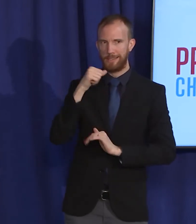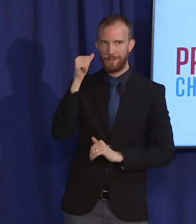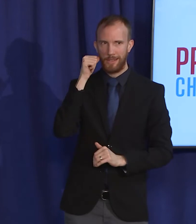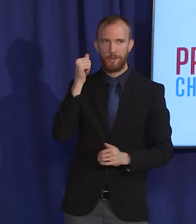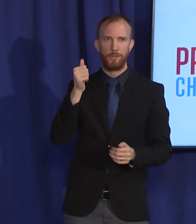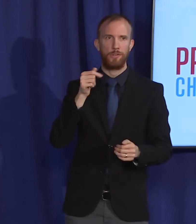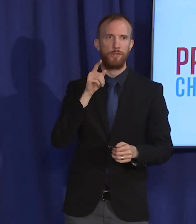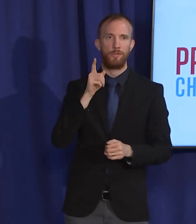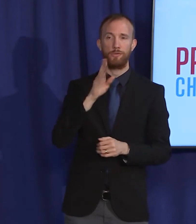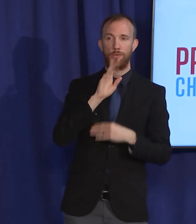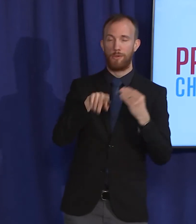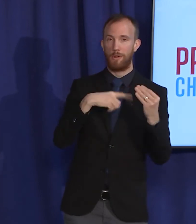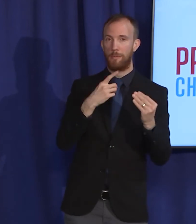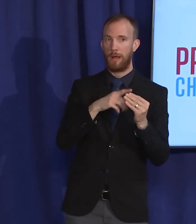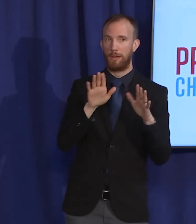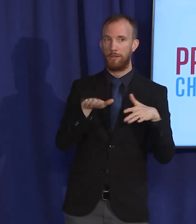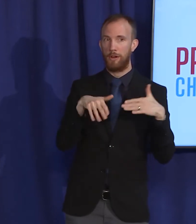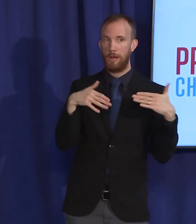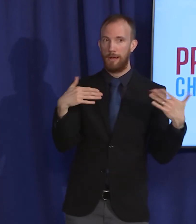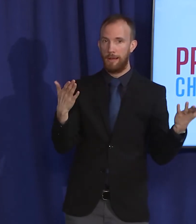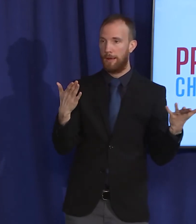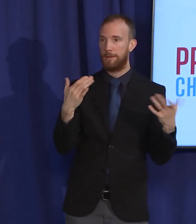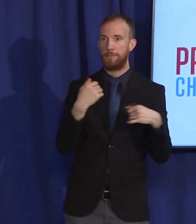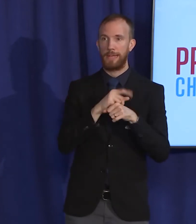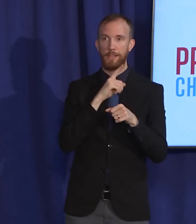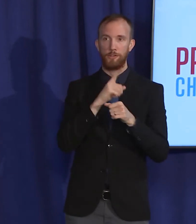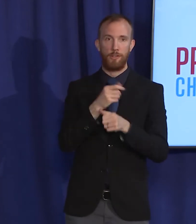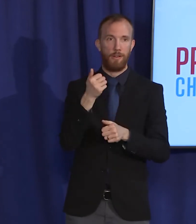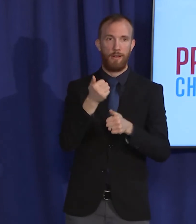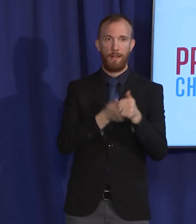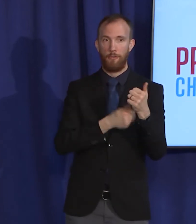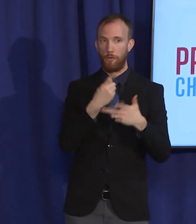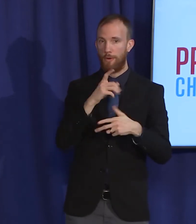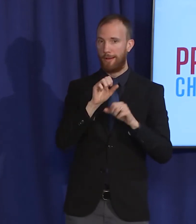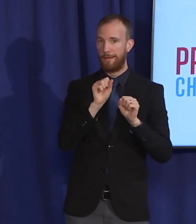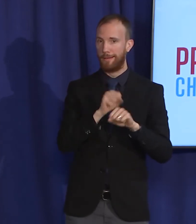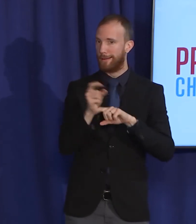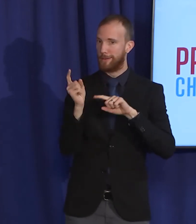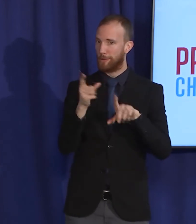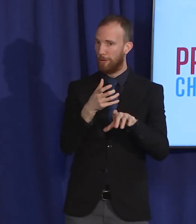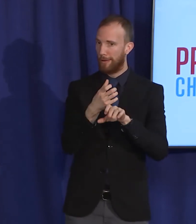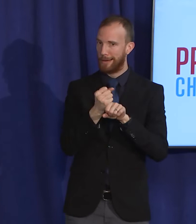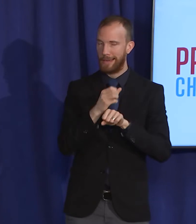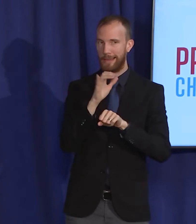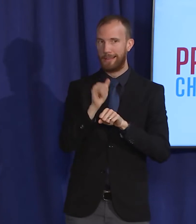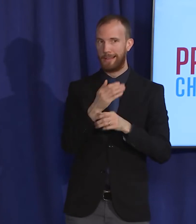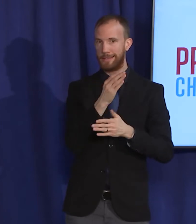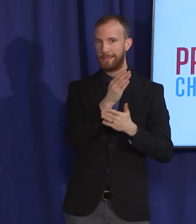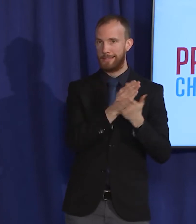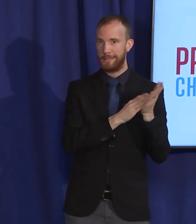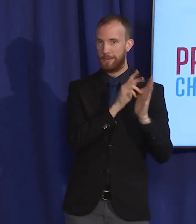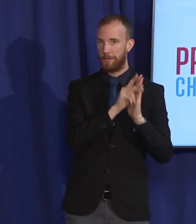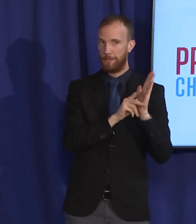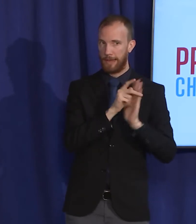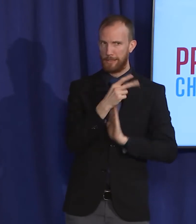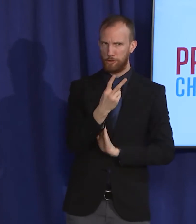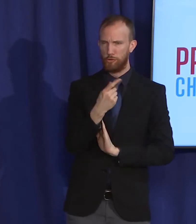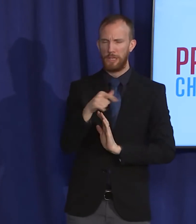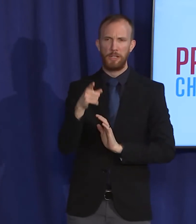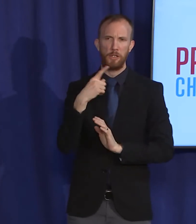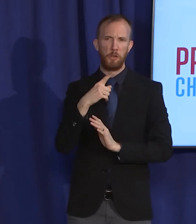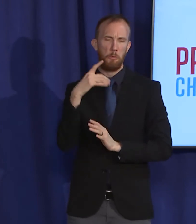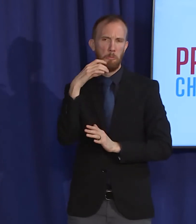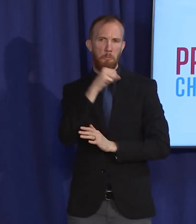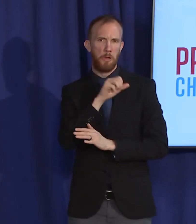opening up to the general population, which of course is Phase 2. And originally, I guess the estimate was the end of May. And you